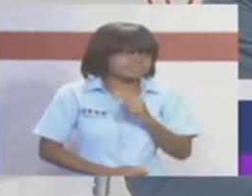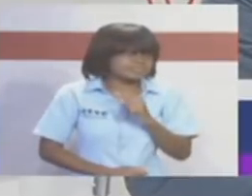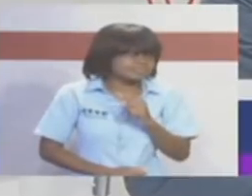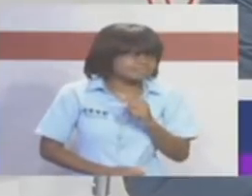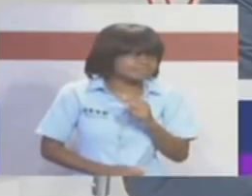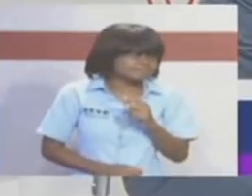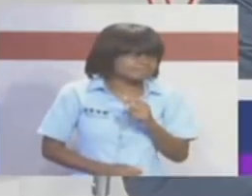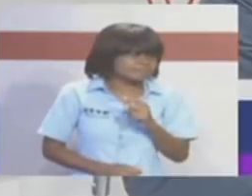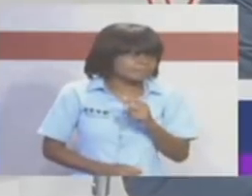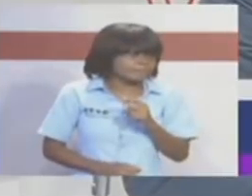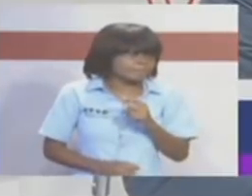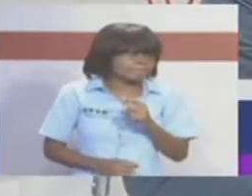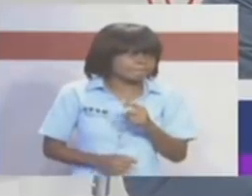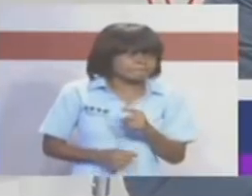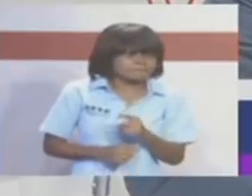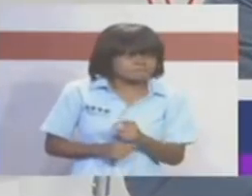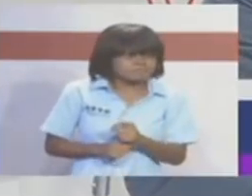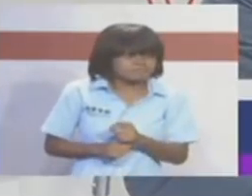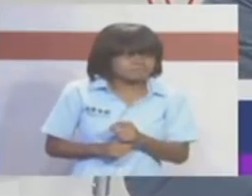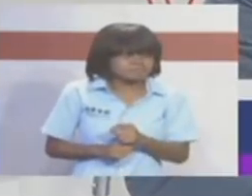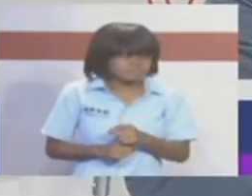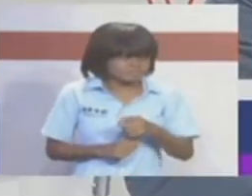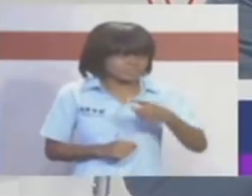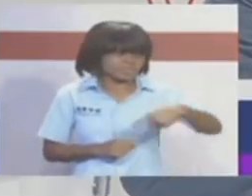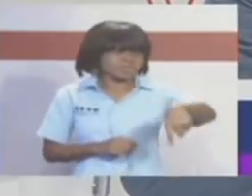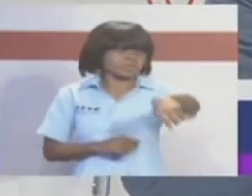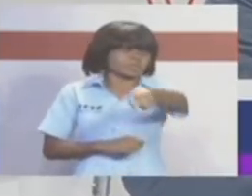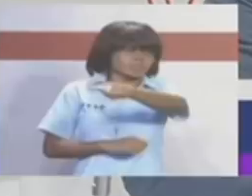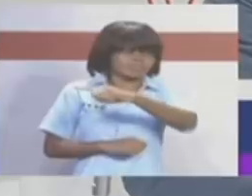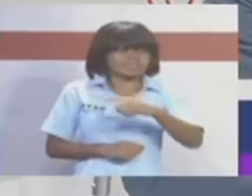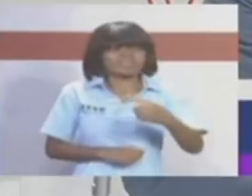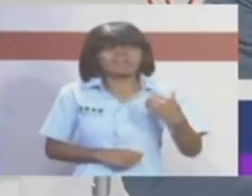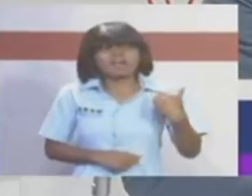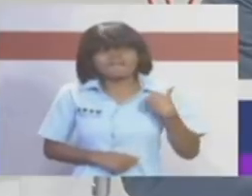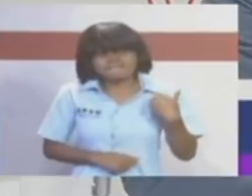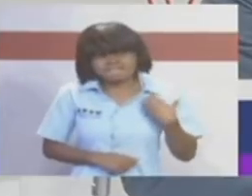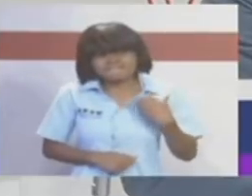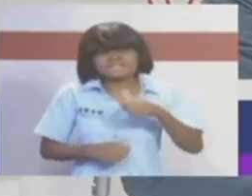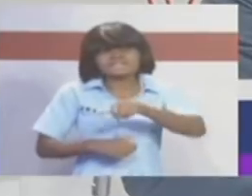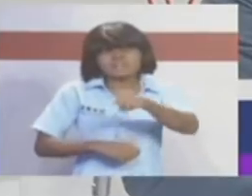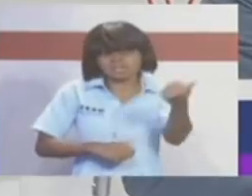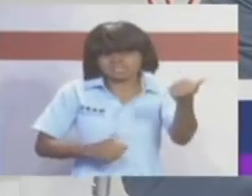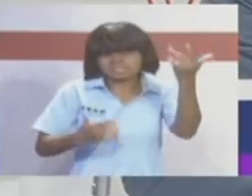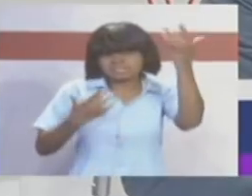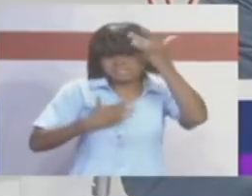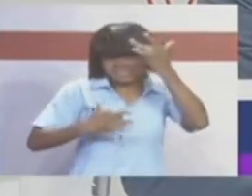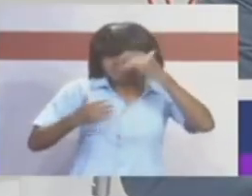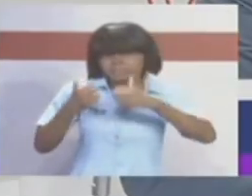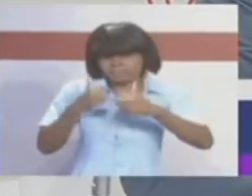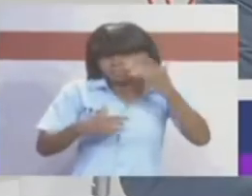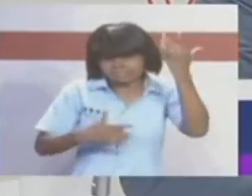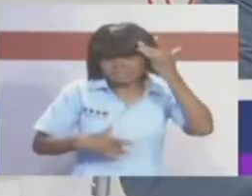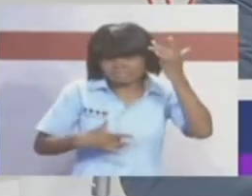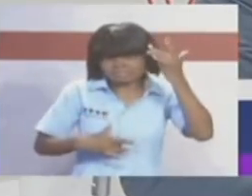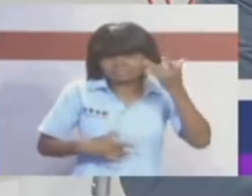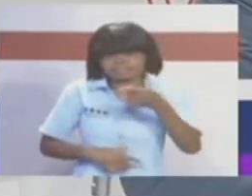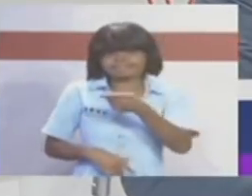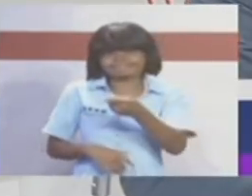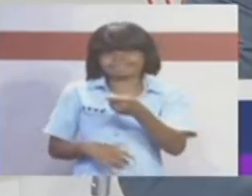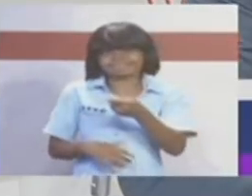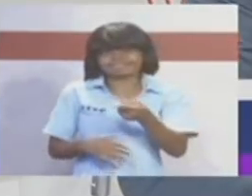usually already diagnosed underlying conditions that that would compromise their body's ability to respond. There are